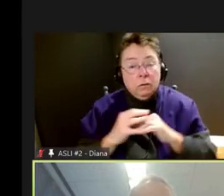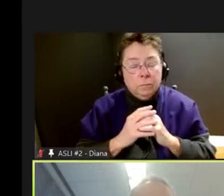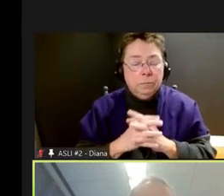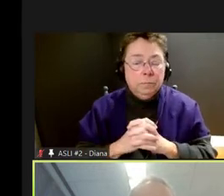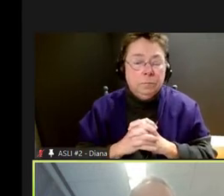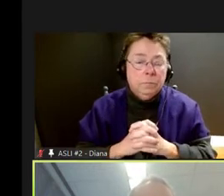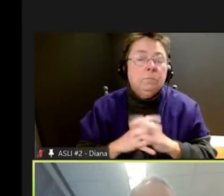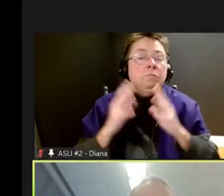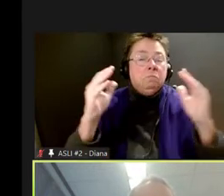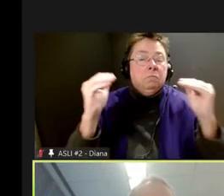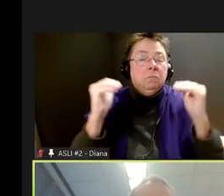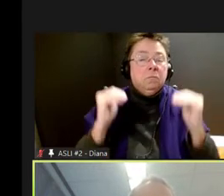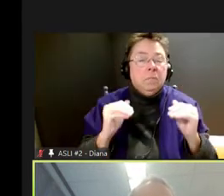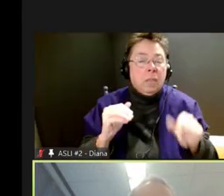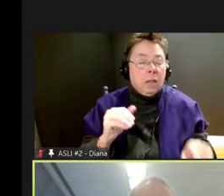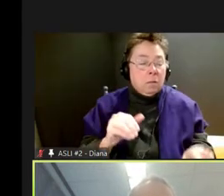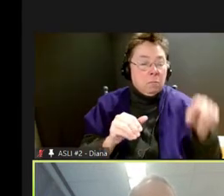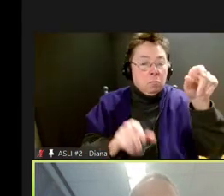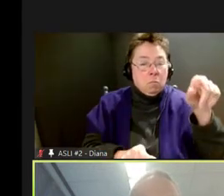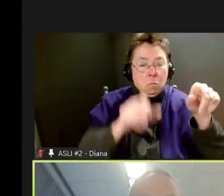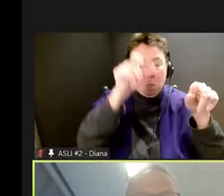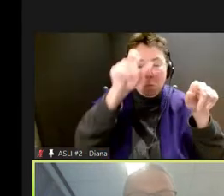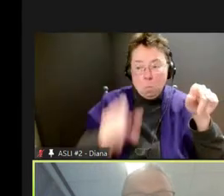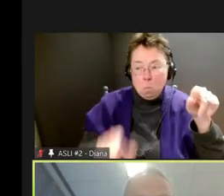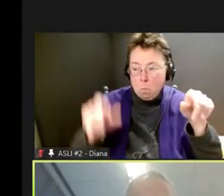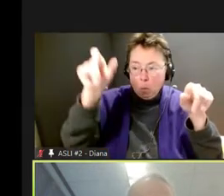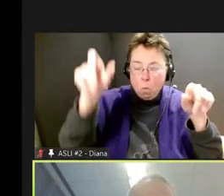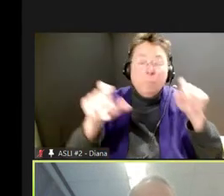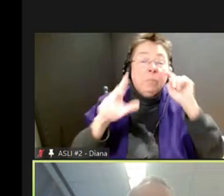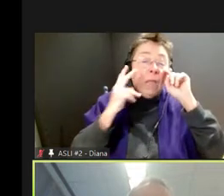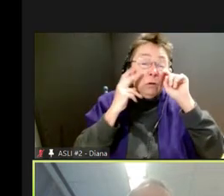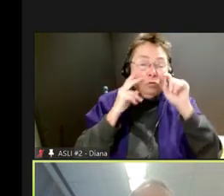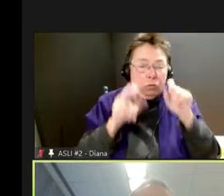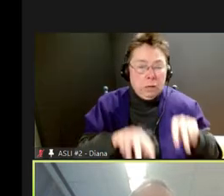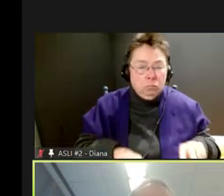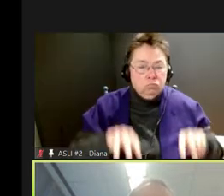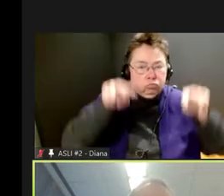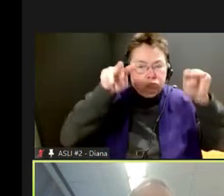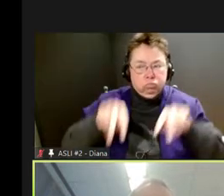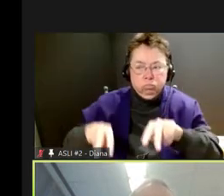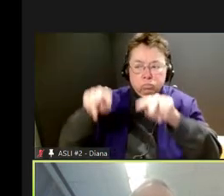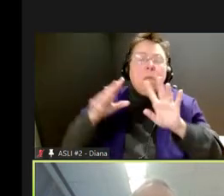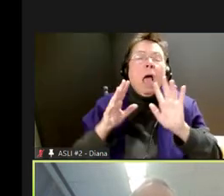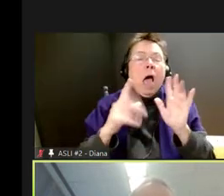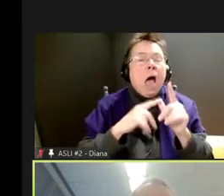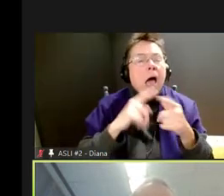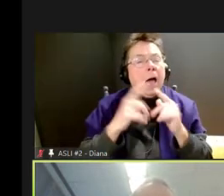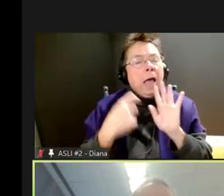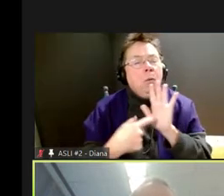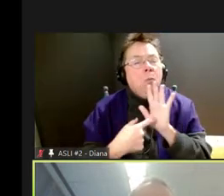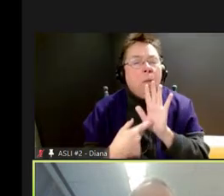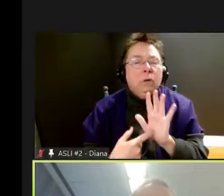On the next page, you see the bar chart here that represents